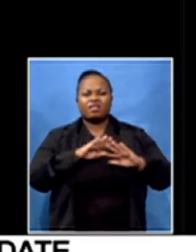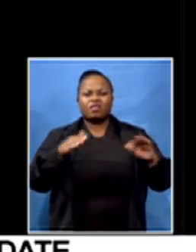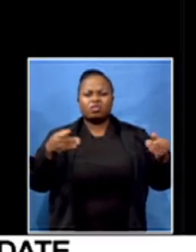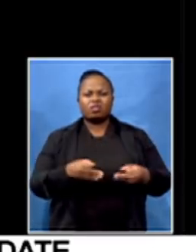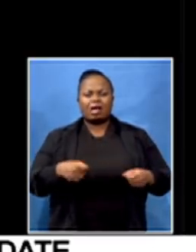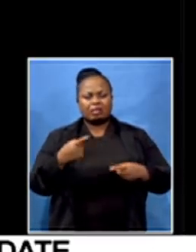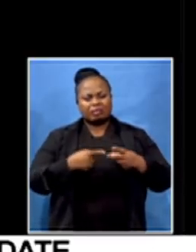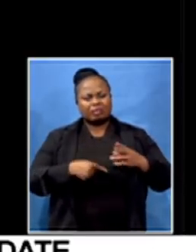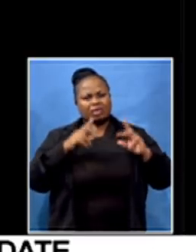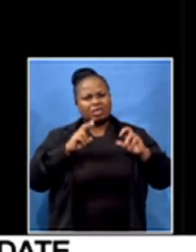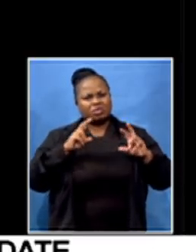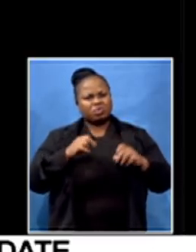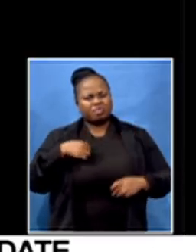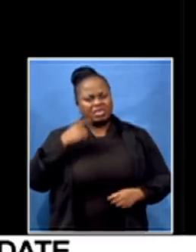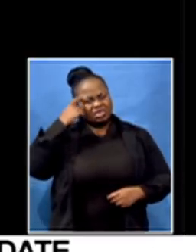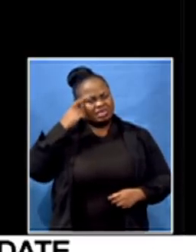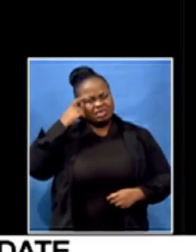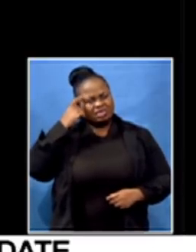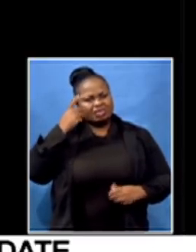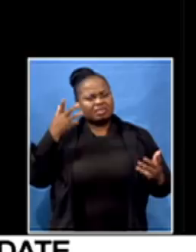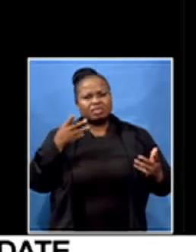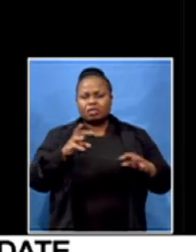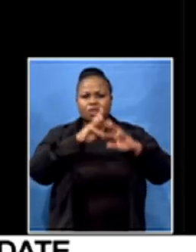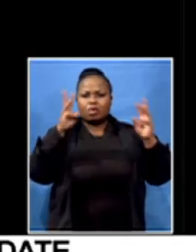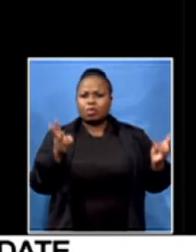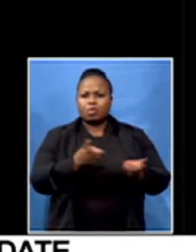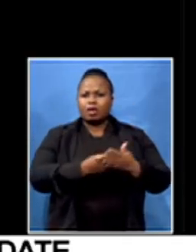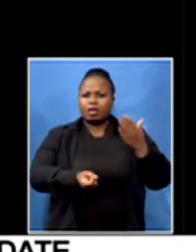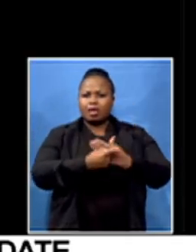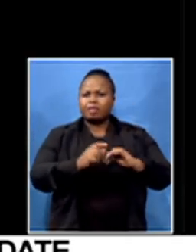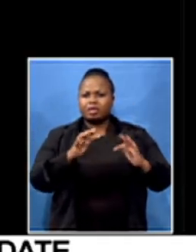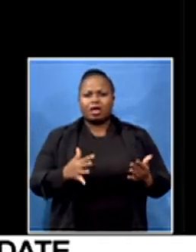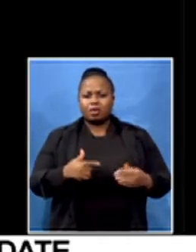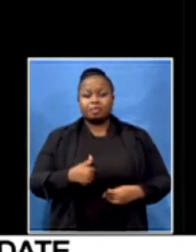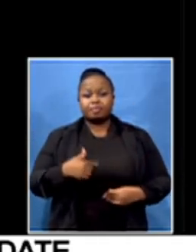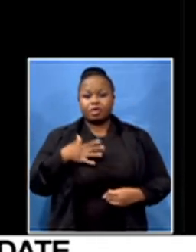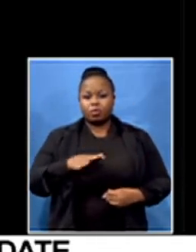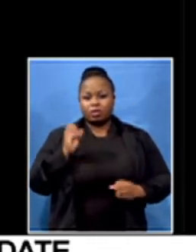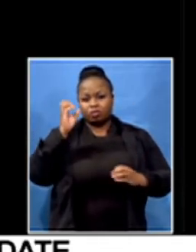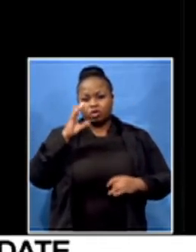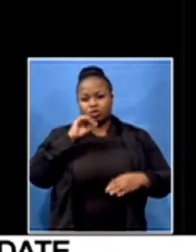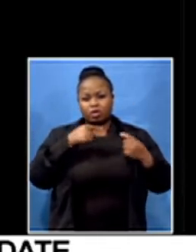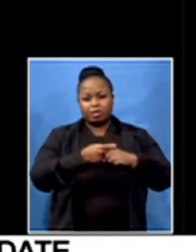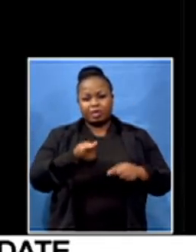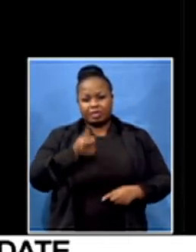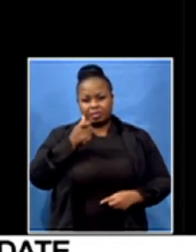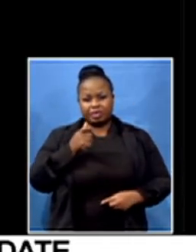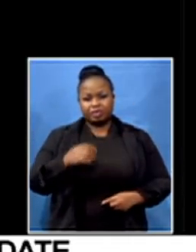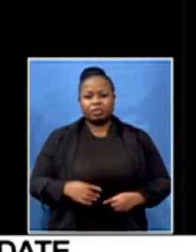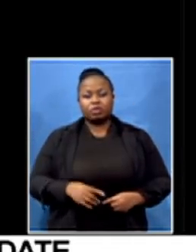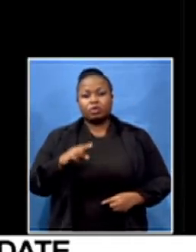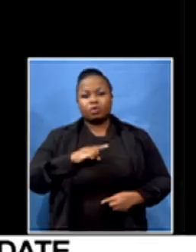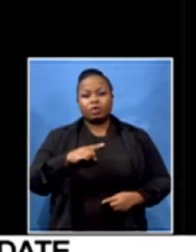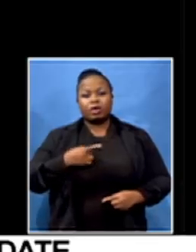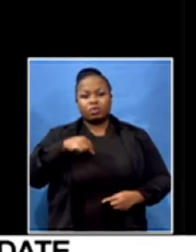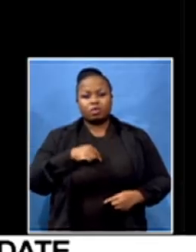we end up at this in the world? And I'm going to speak about that elephant in the room right now because we need to